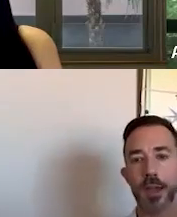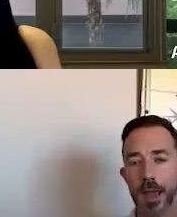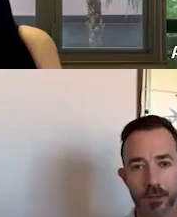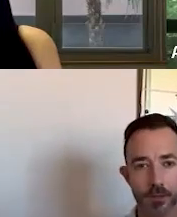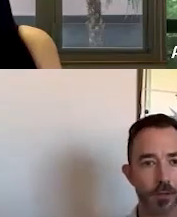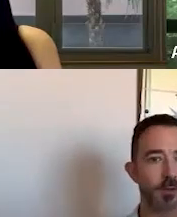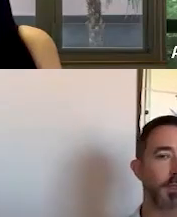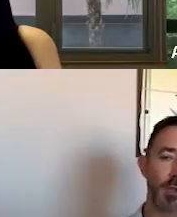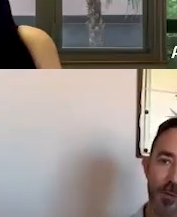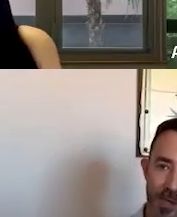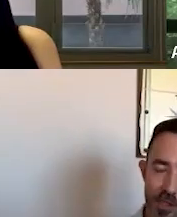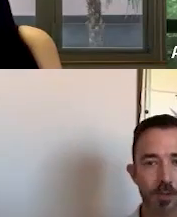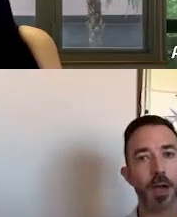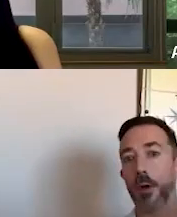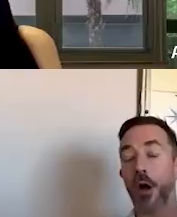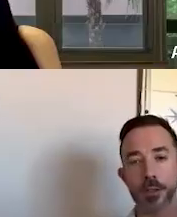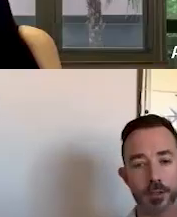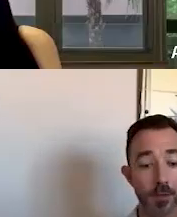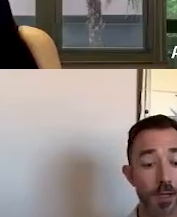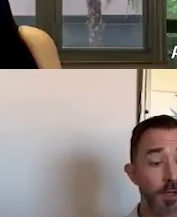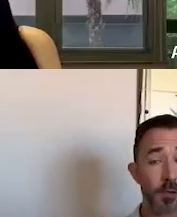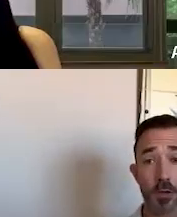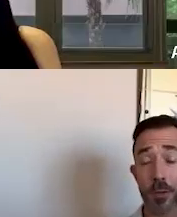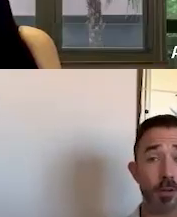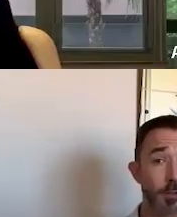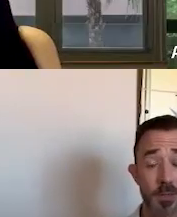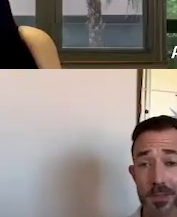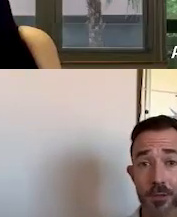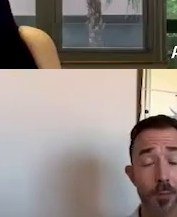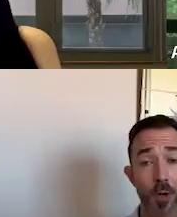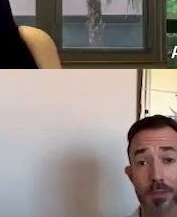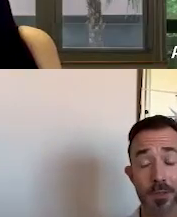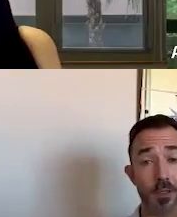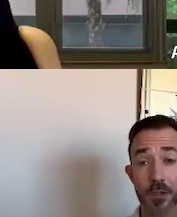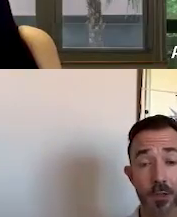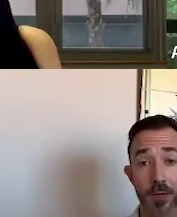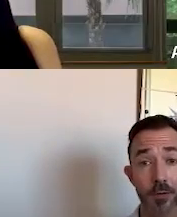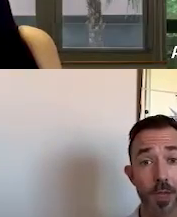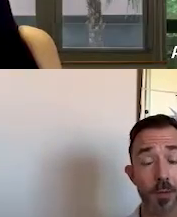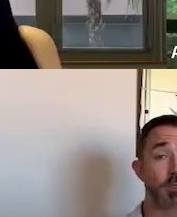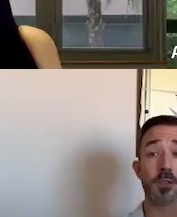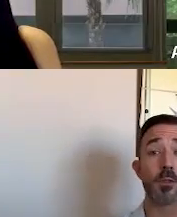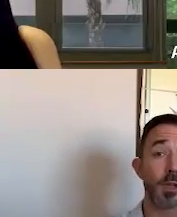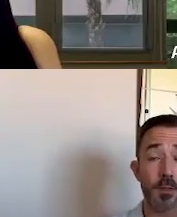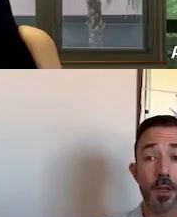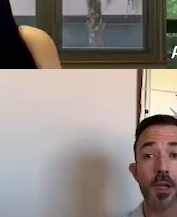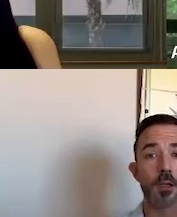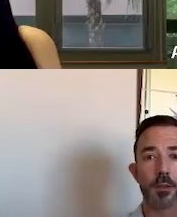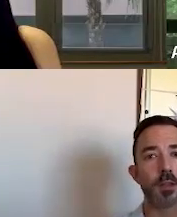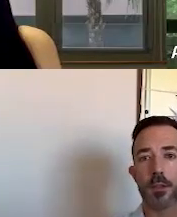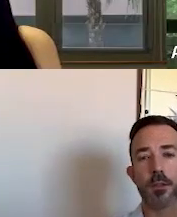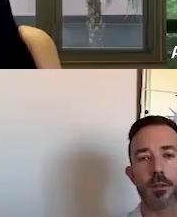charged. It's hard to access services. Transportation is a problem, all this stuff. So, if the person misses 2 appointments and you don't hear from them and you just do